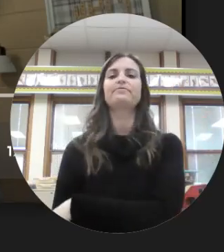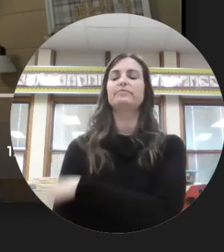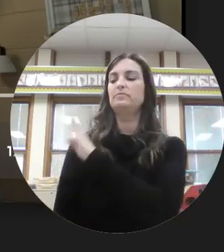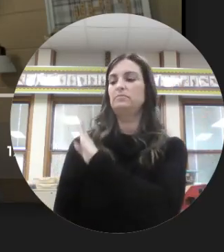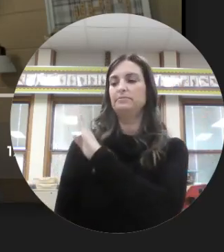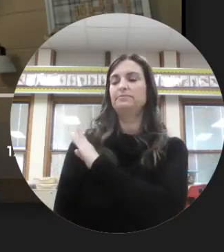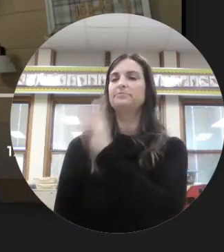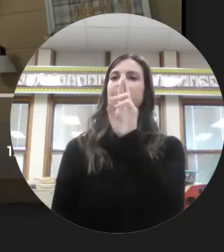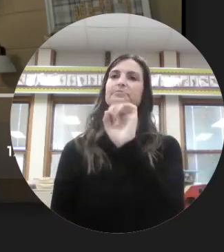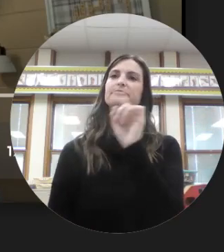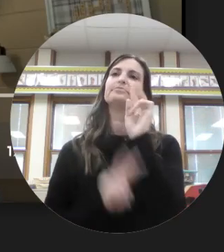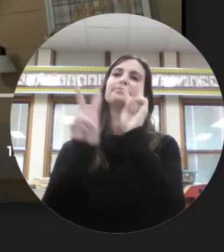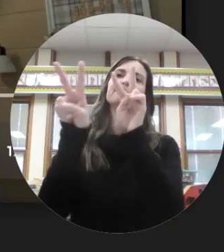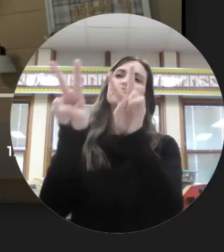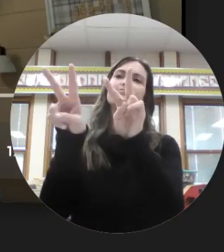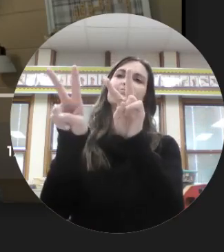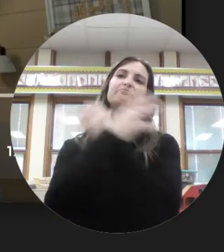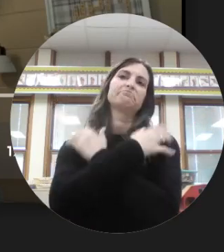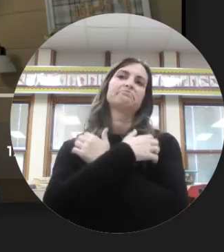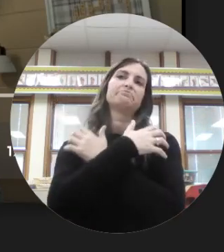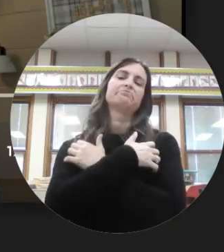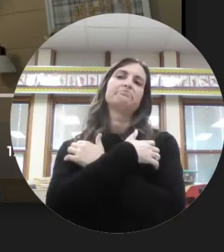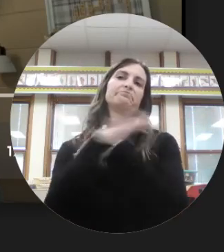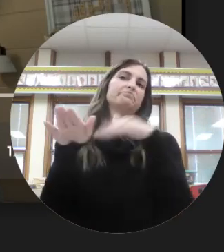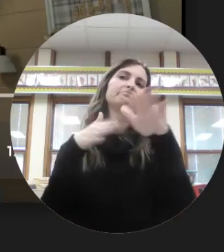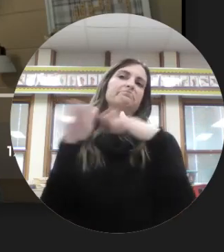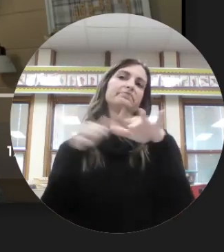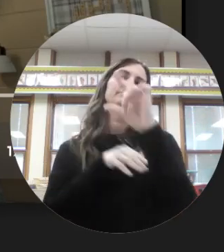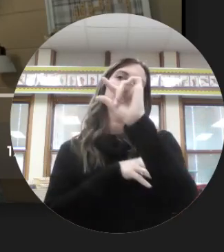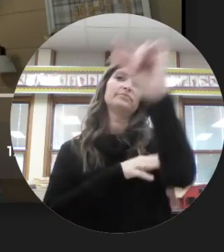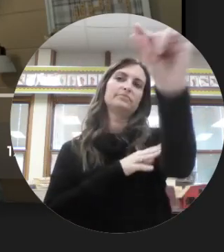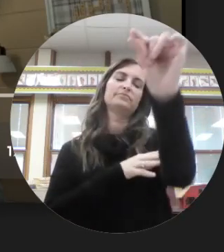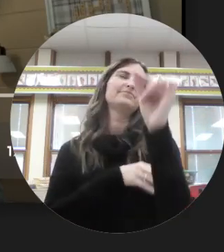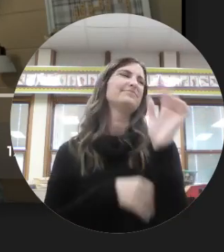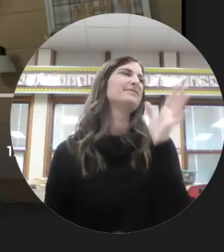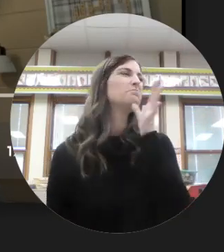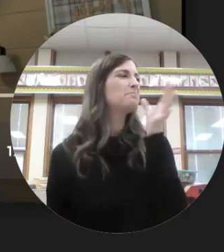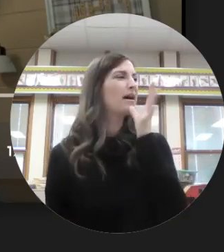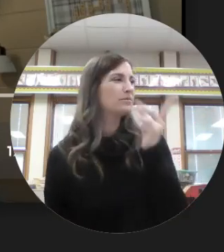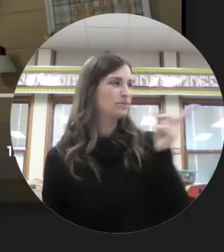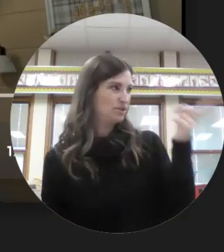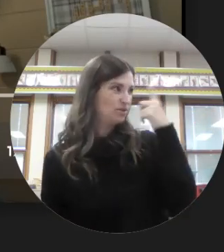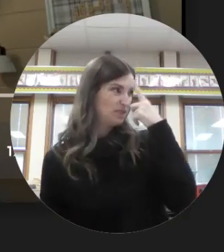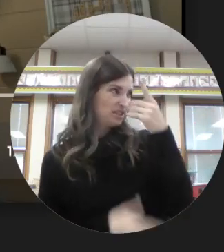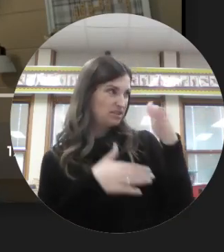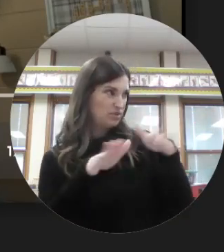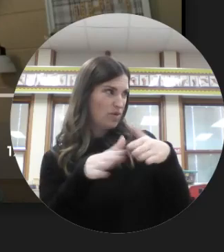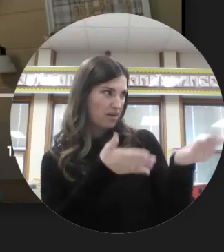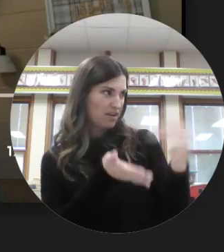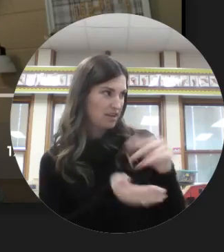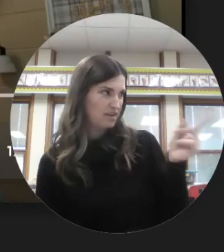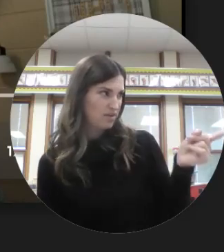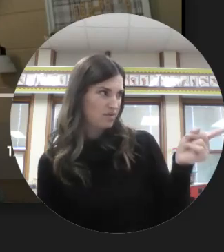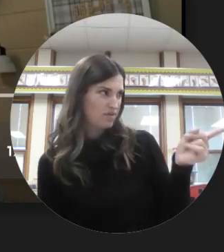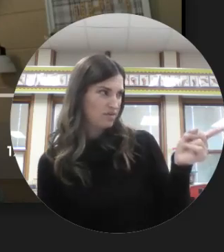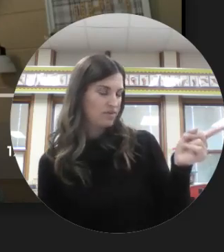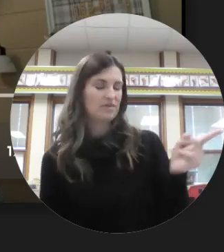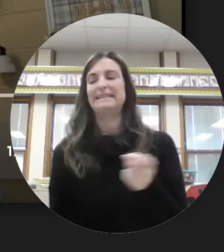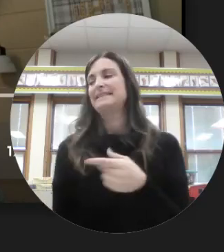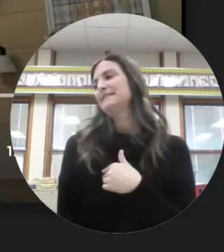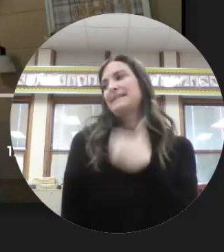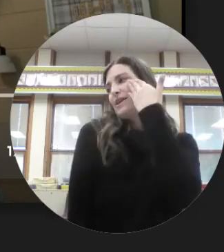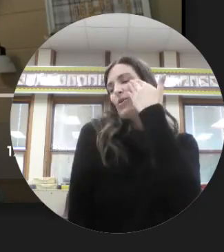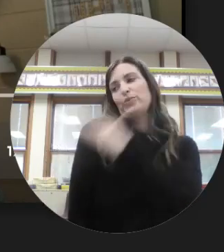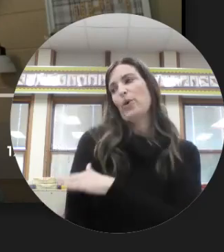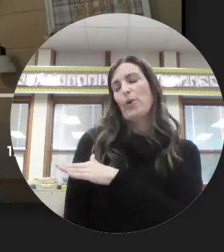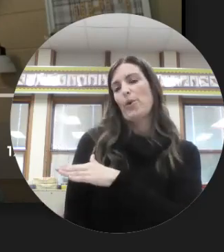and watched their new friends lumber away. And then the gosling said, "Mama, do you think you'll ever walk again?" "I am not sure," said